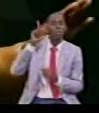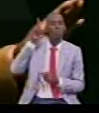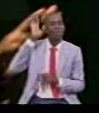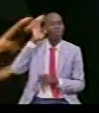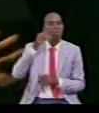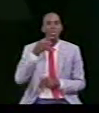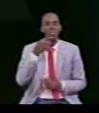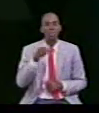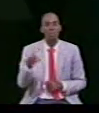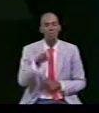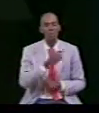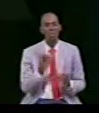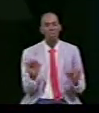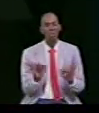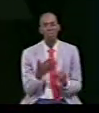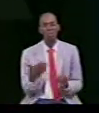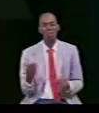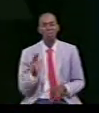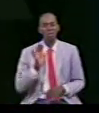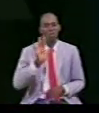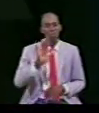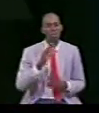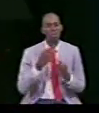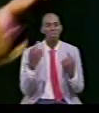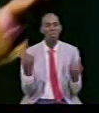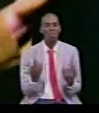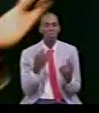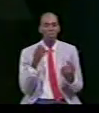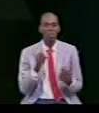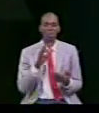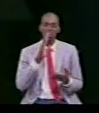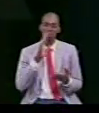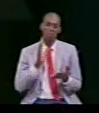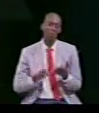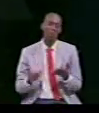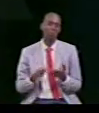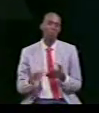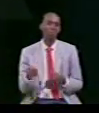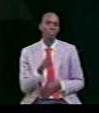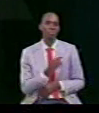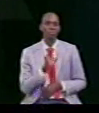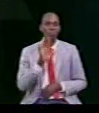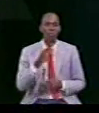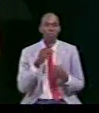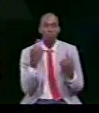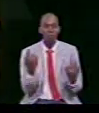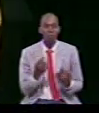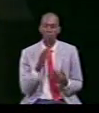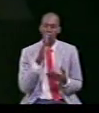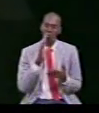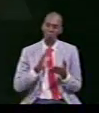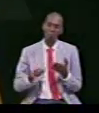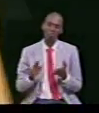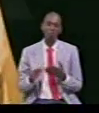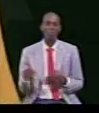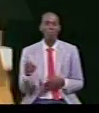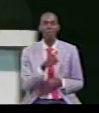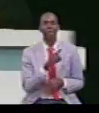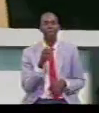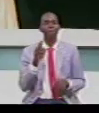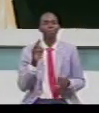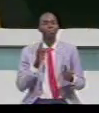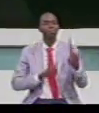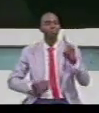thy sins be forgiven thee, thy sins be forgiven thee. I was waiting for